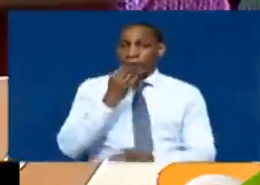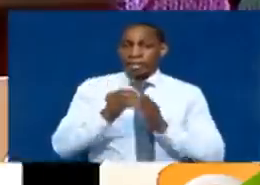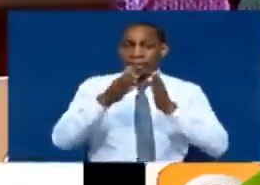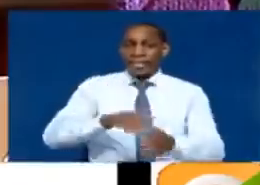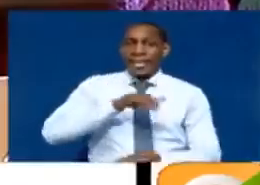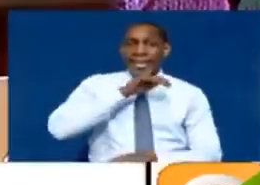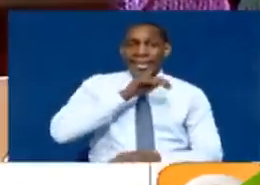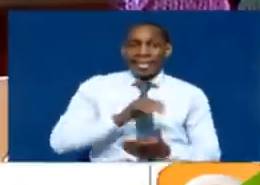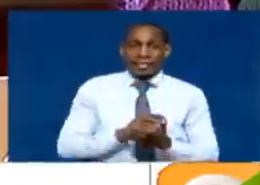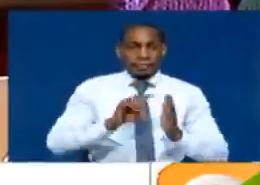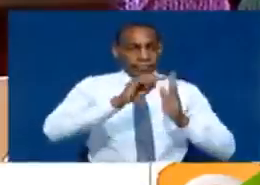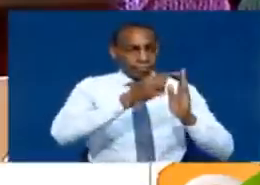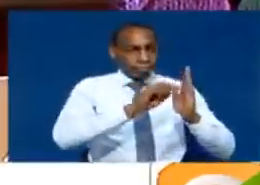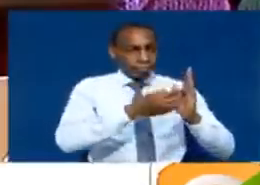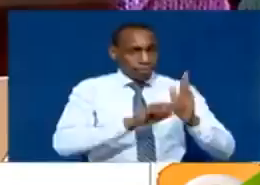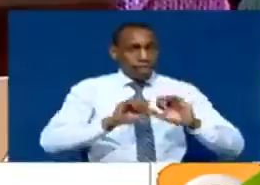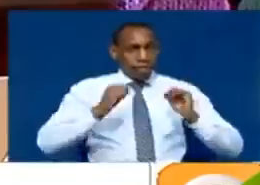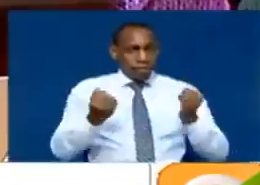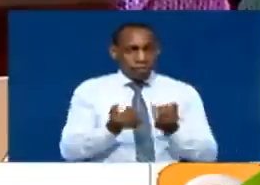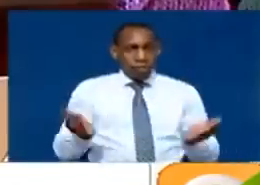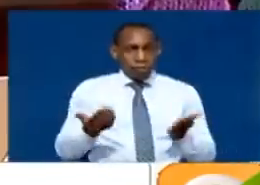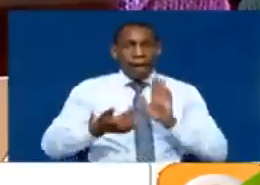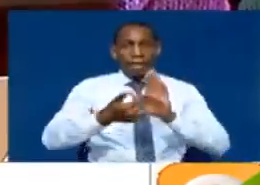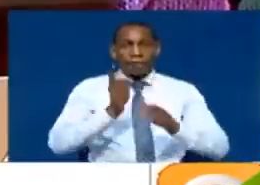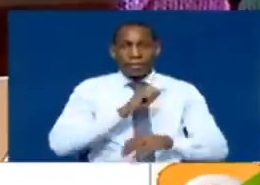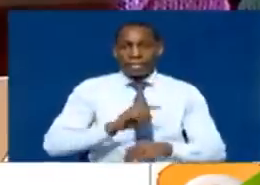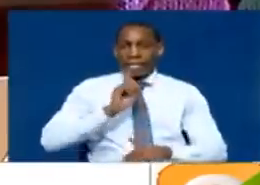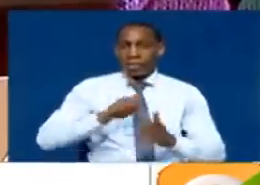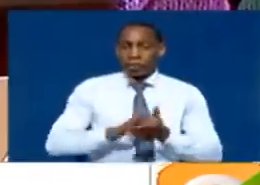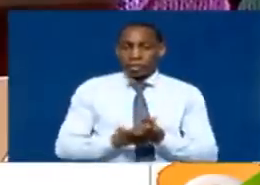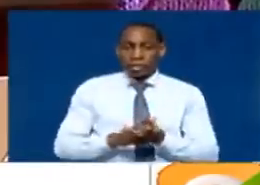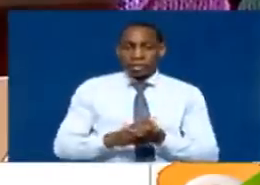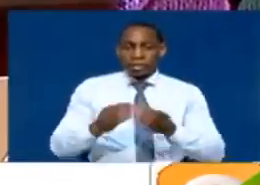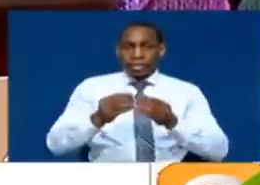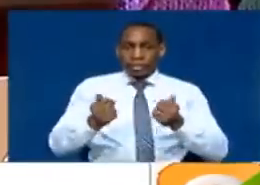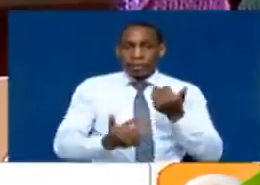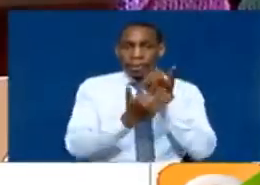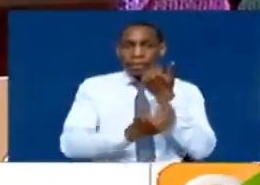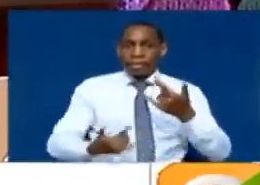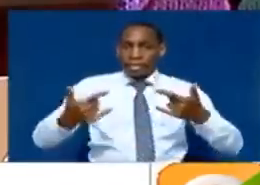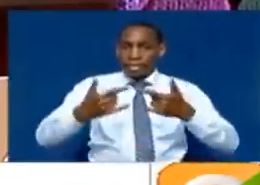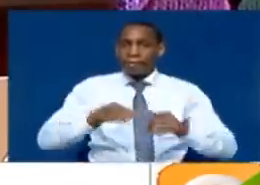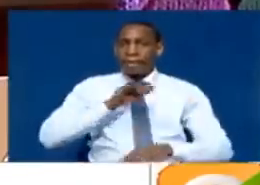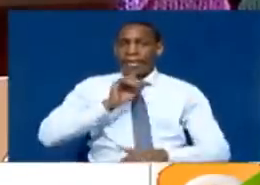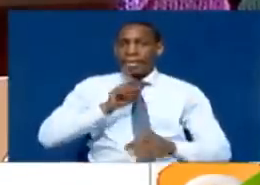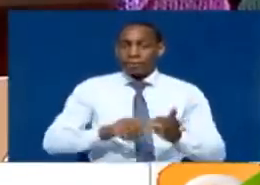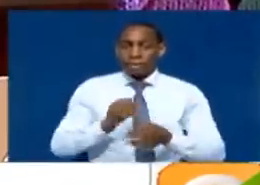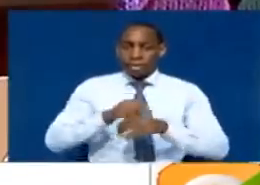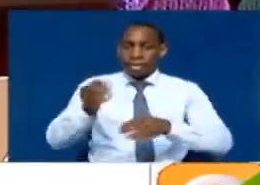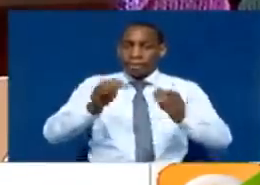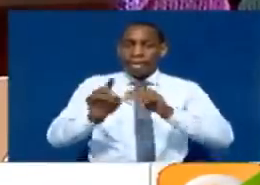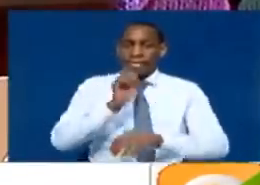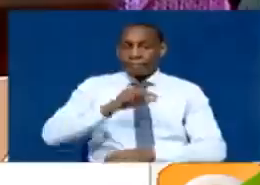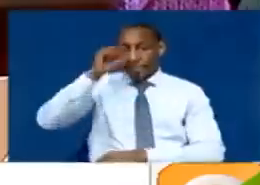ODM leader Raila Odinga has outlined a social welfare program that he says would bridge the poverty gap in the country. Raila says if